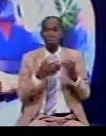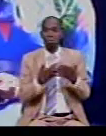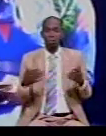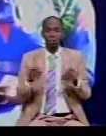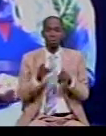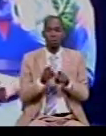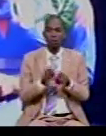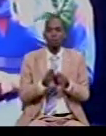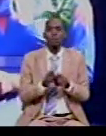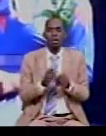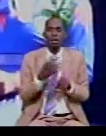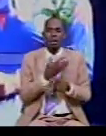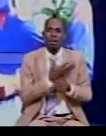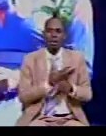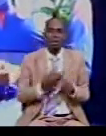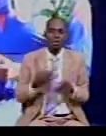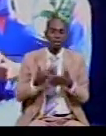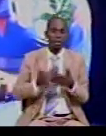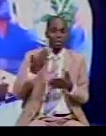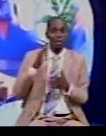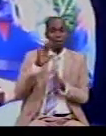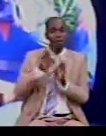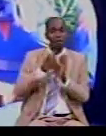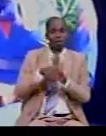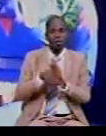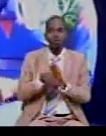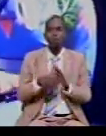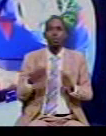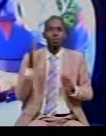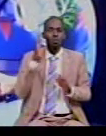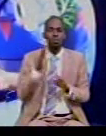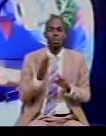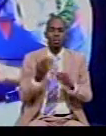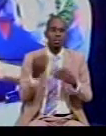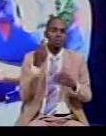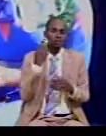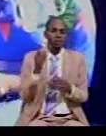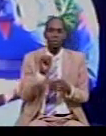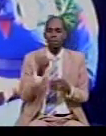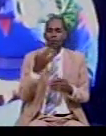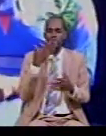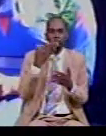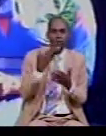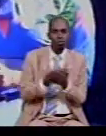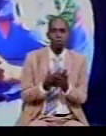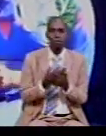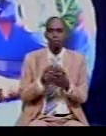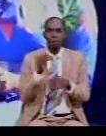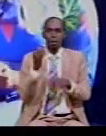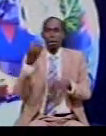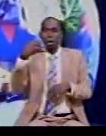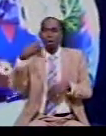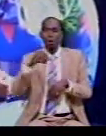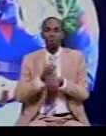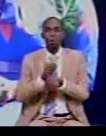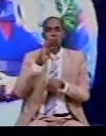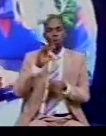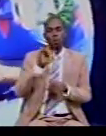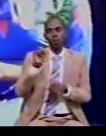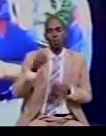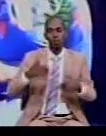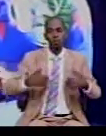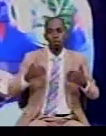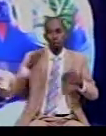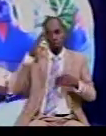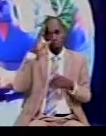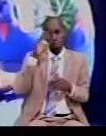a beautiful display of artwork by a young gentleman who is going to give us a portrait painting using the gold dust method.